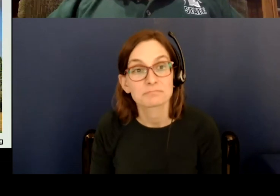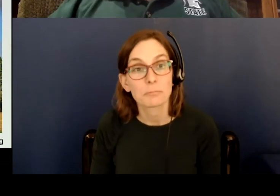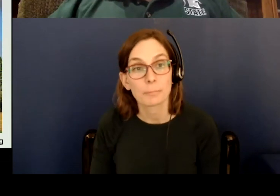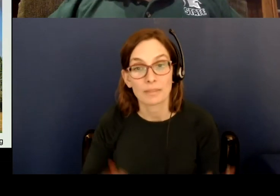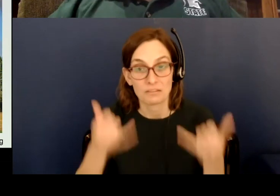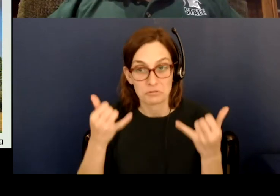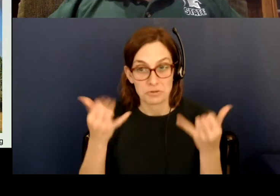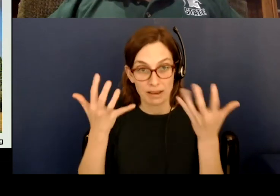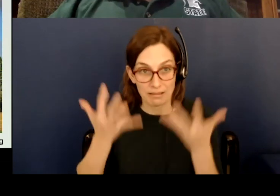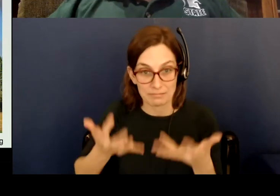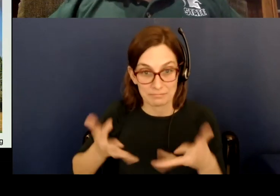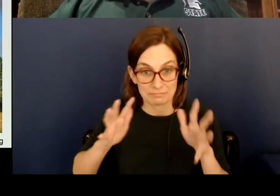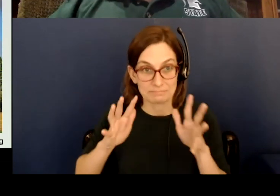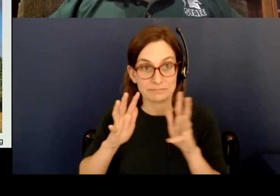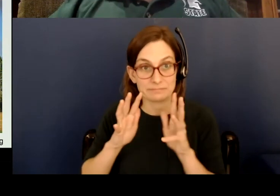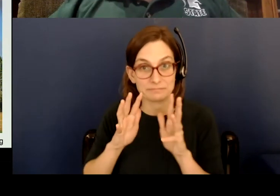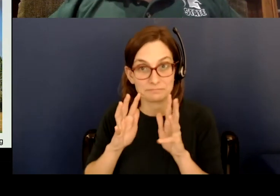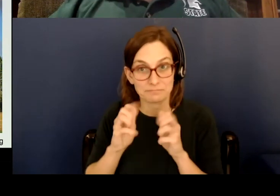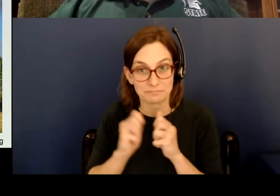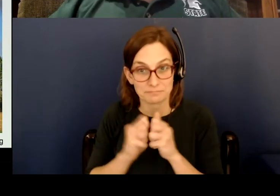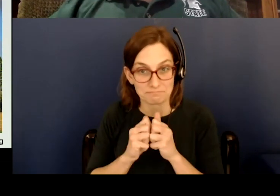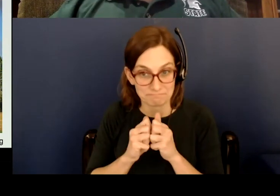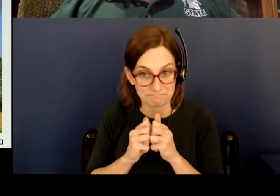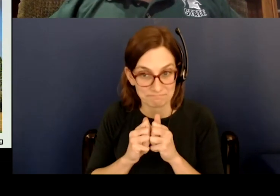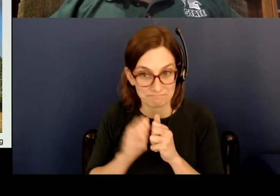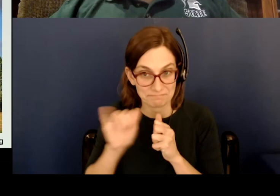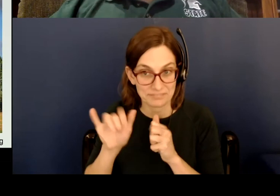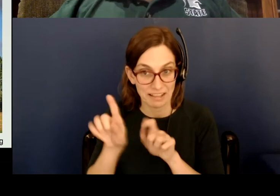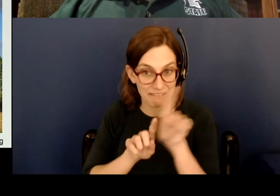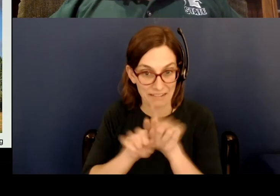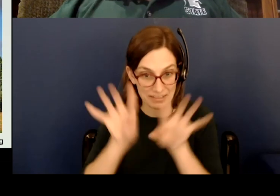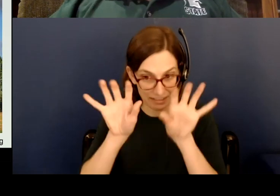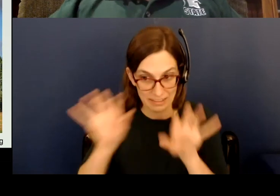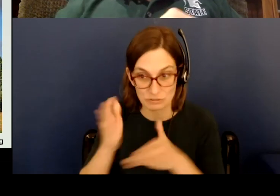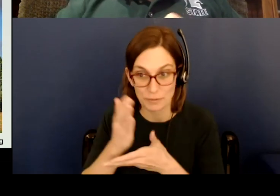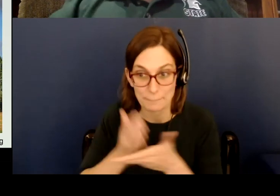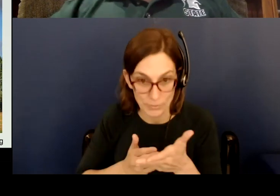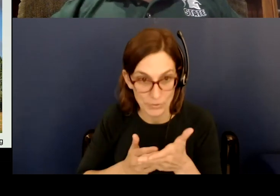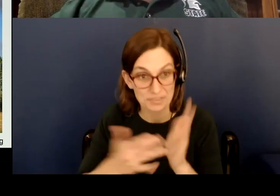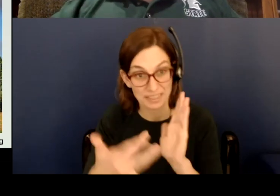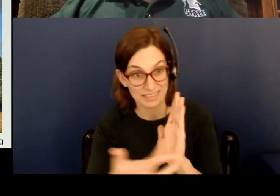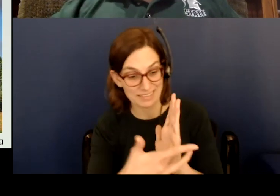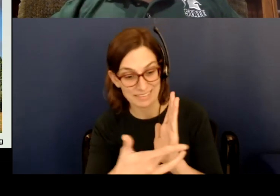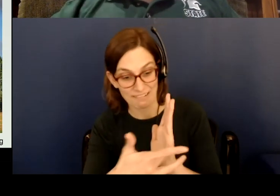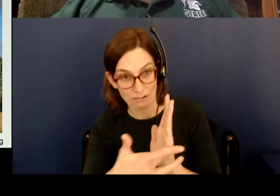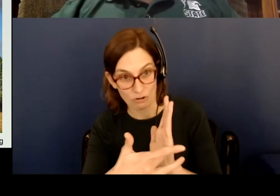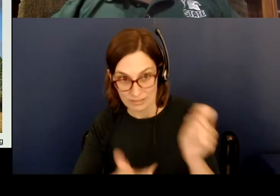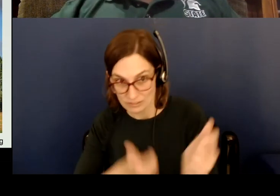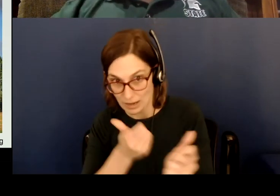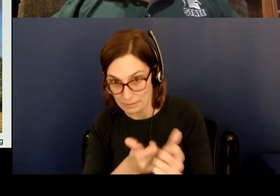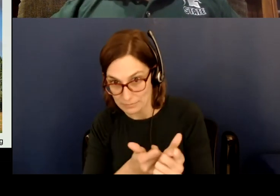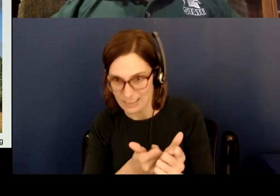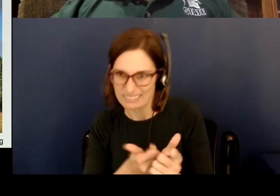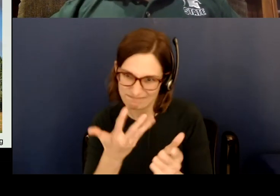with um, the constellation part. The technology update is a sad